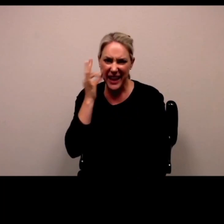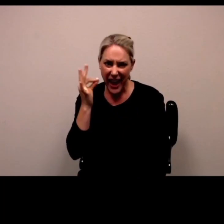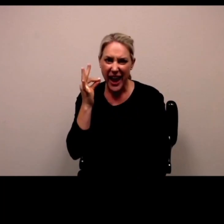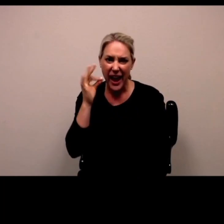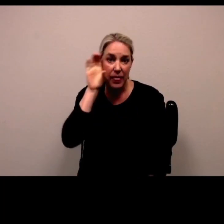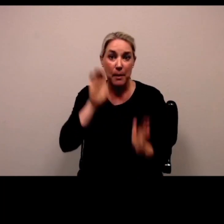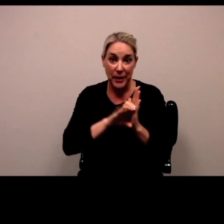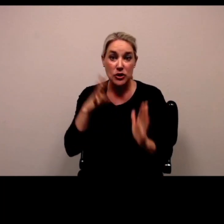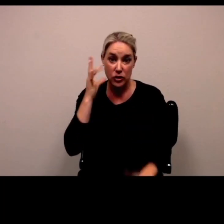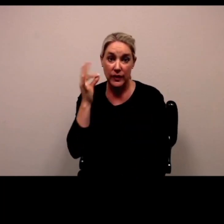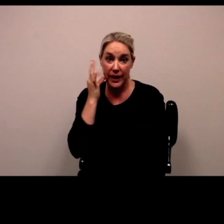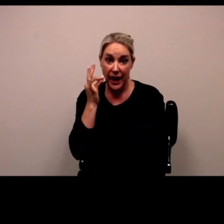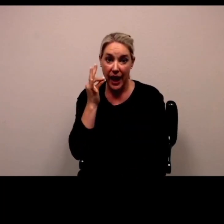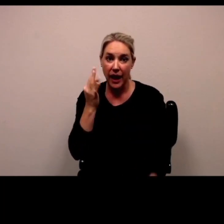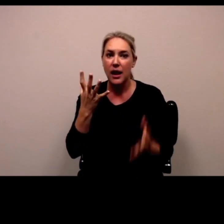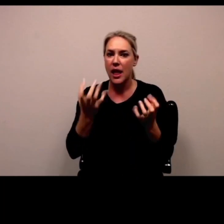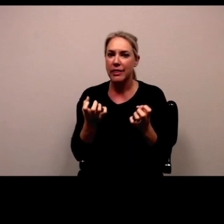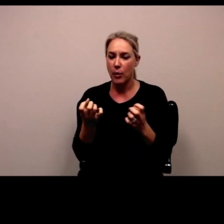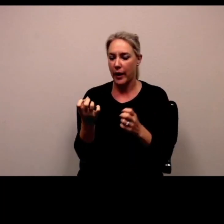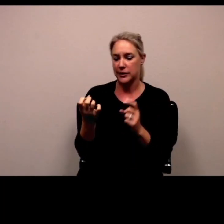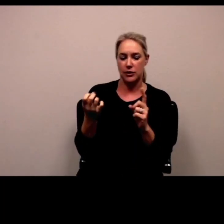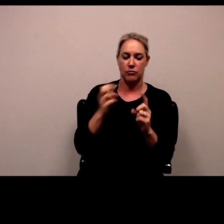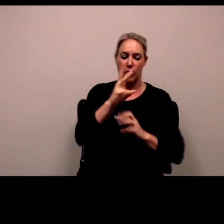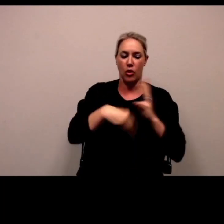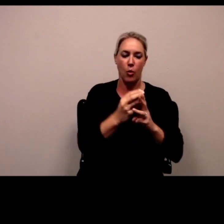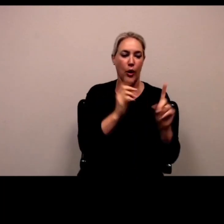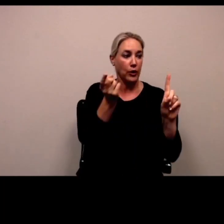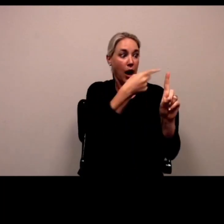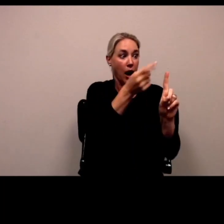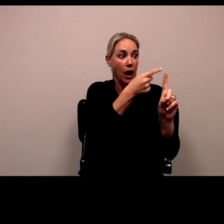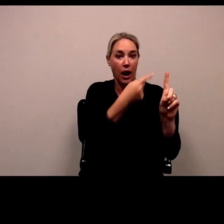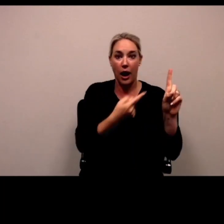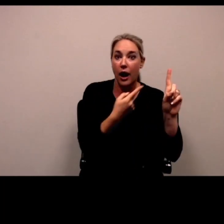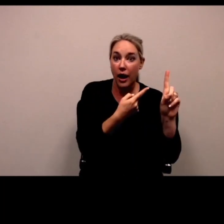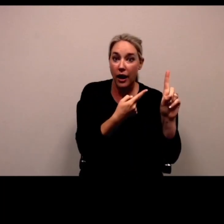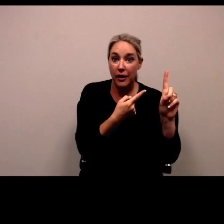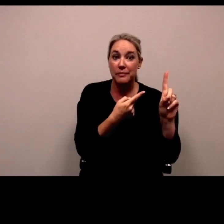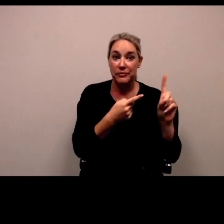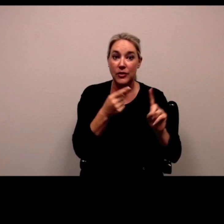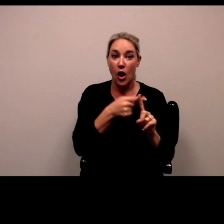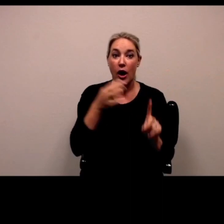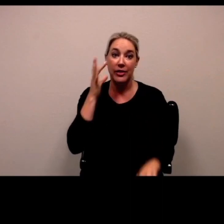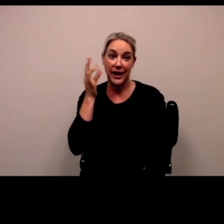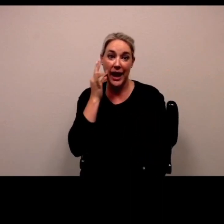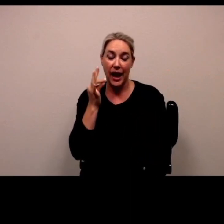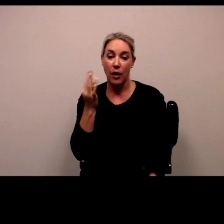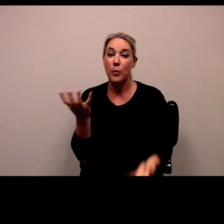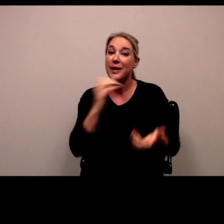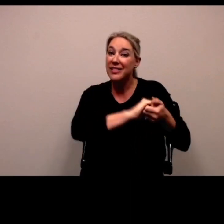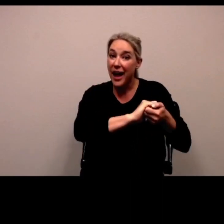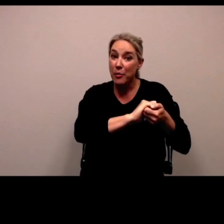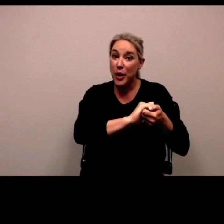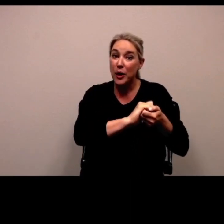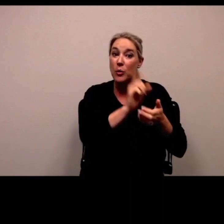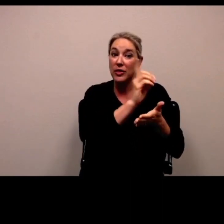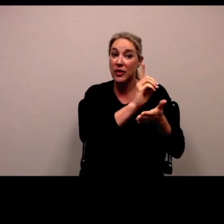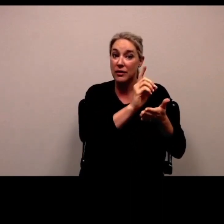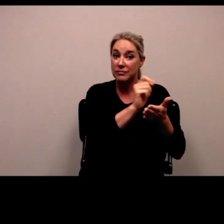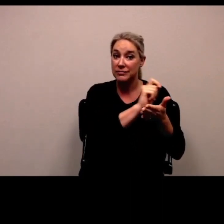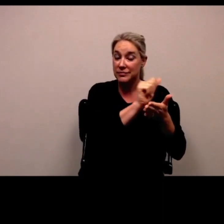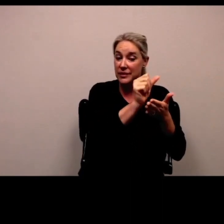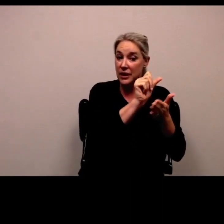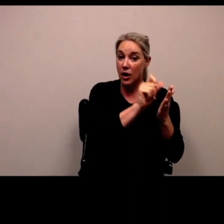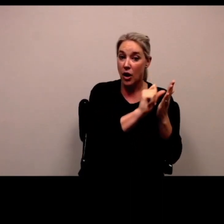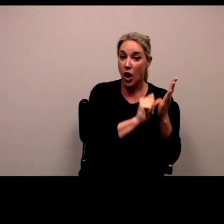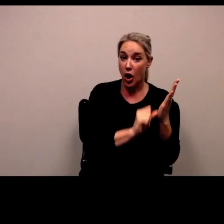world on its finger. I was okay, whatever y'all want to do. We collaborated with the art class. I was like, okay, I'm done with this cat